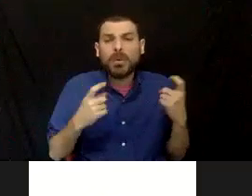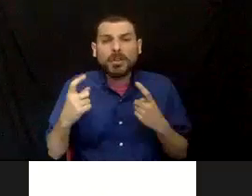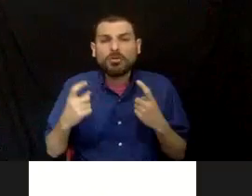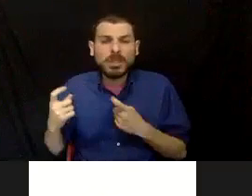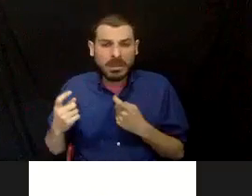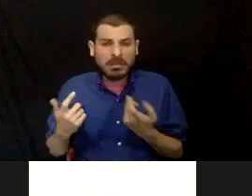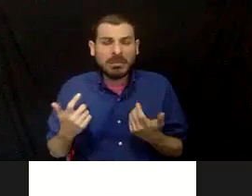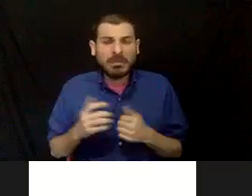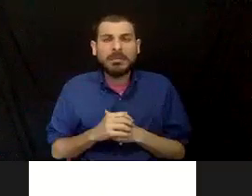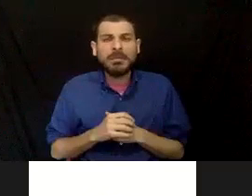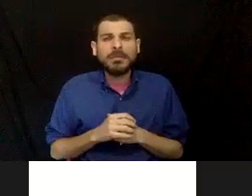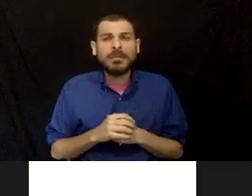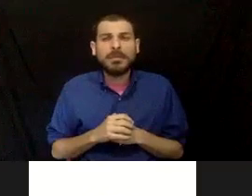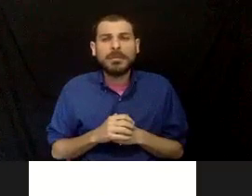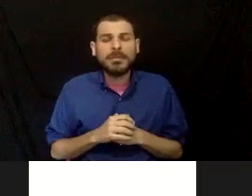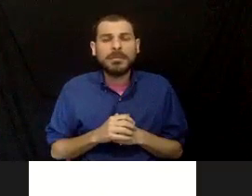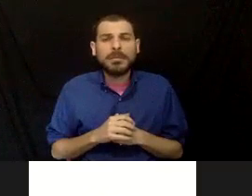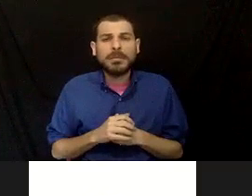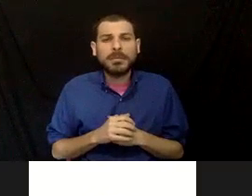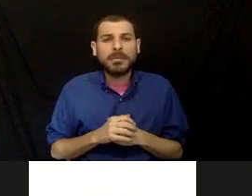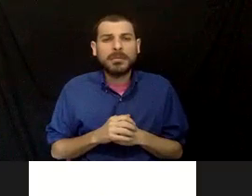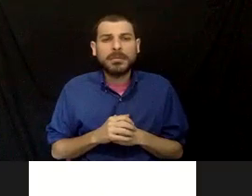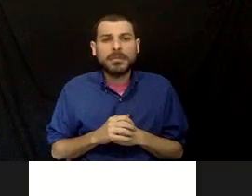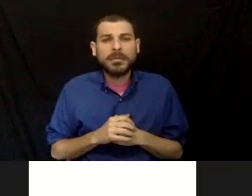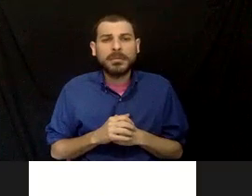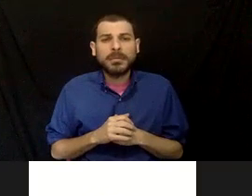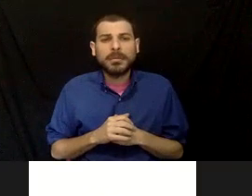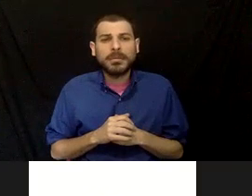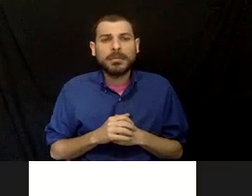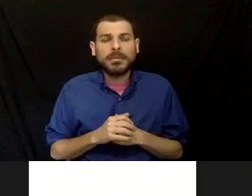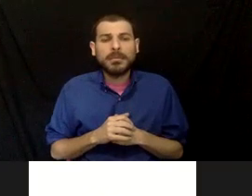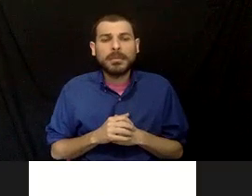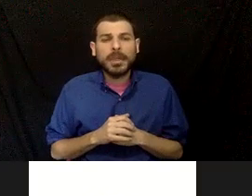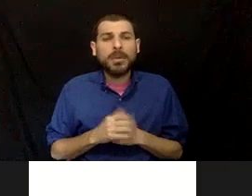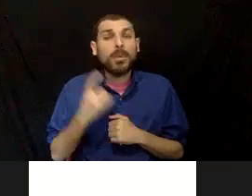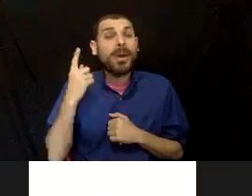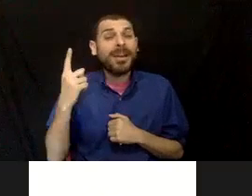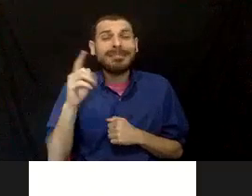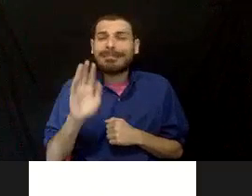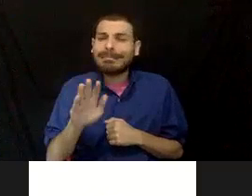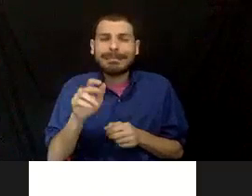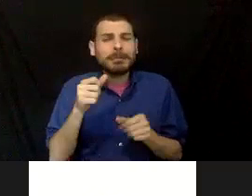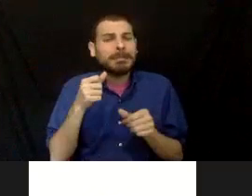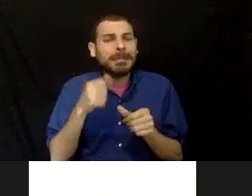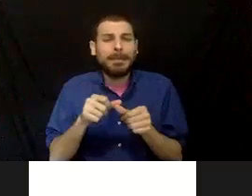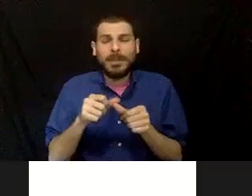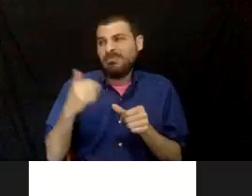can. But I just want everybody to keep in mind, you know, things are changing really quickly.